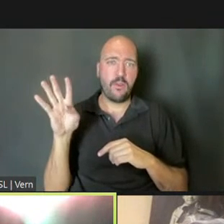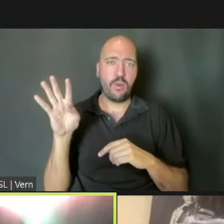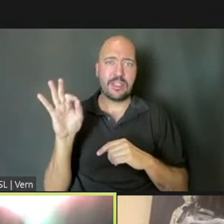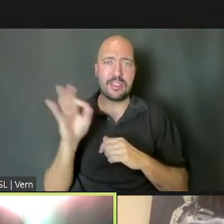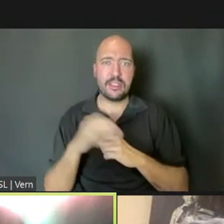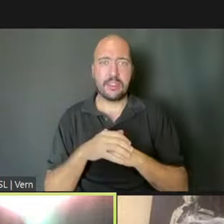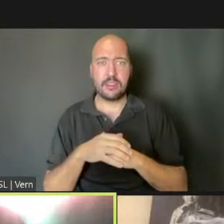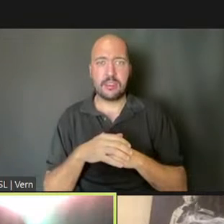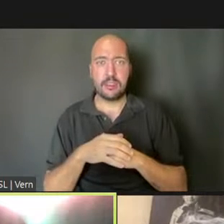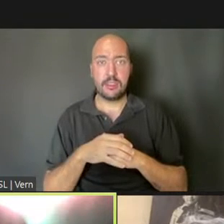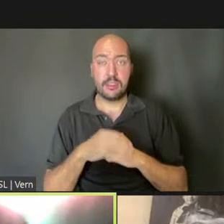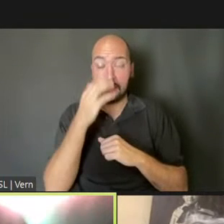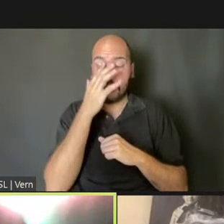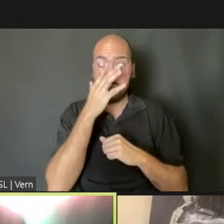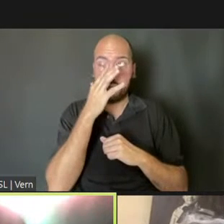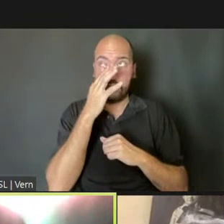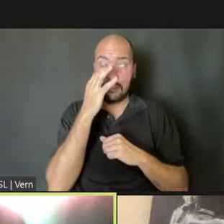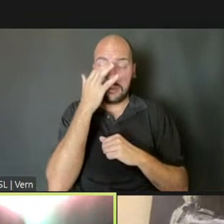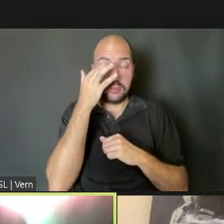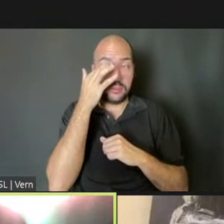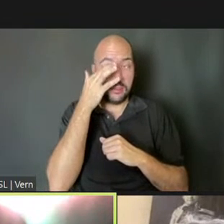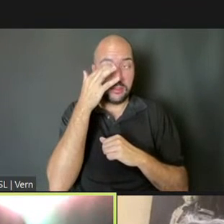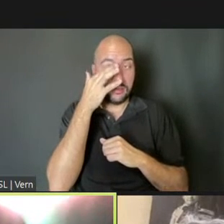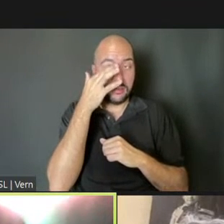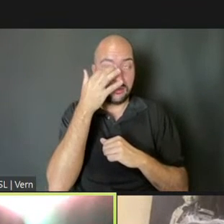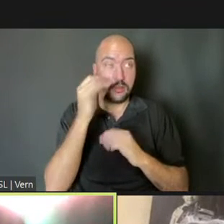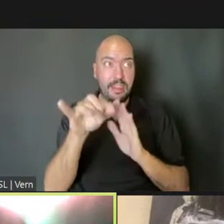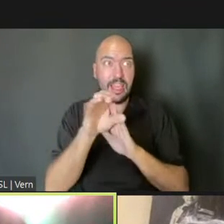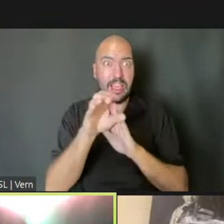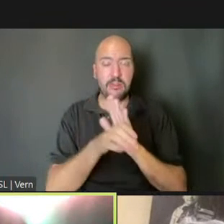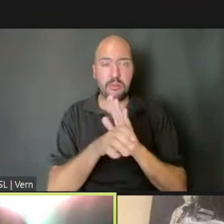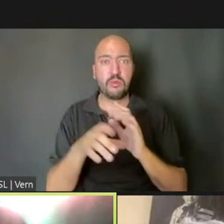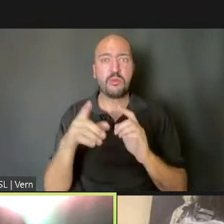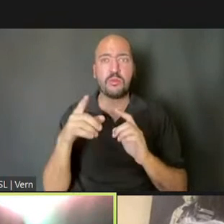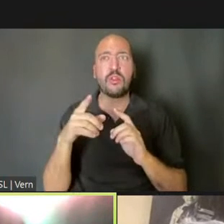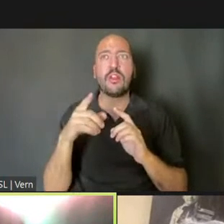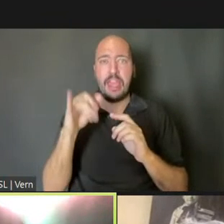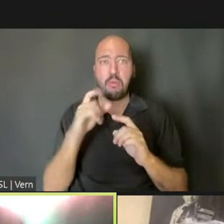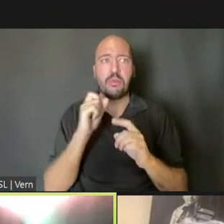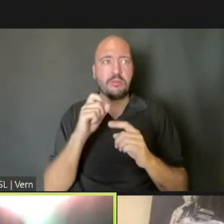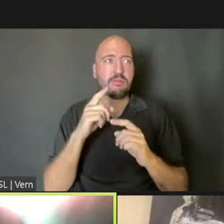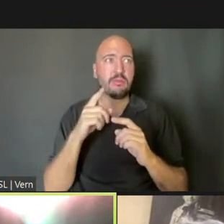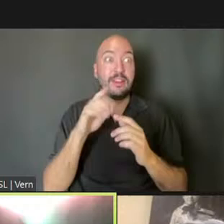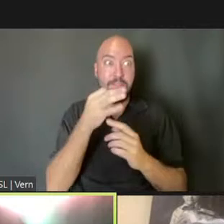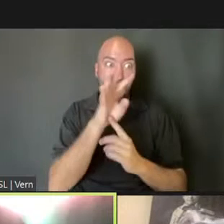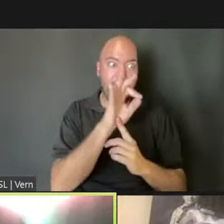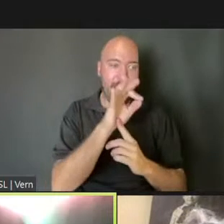1949, and the Constitution which was executed from 1951.